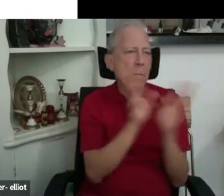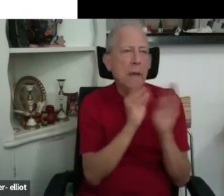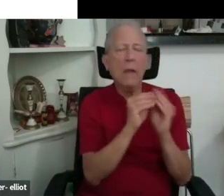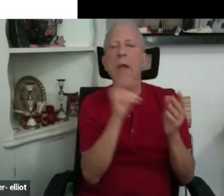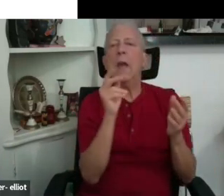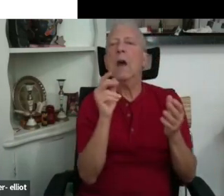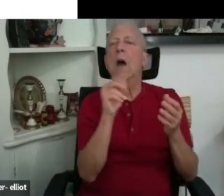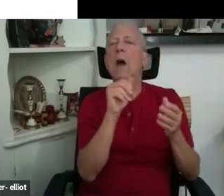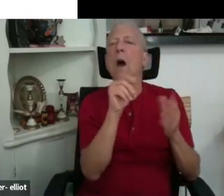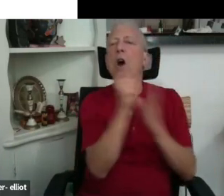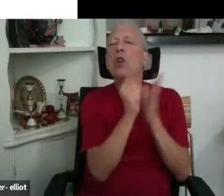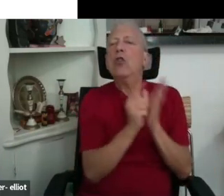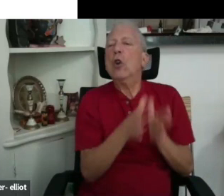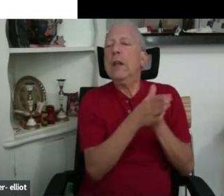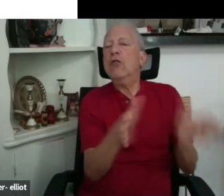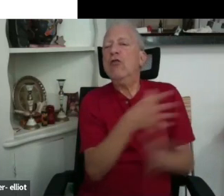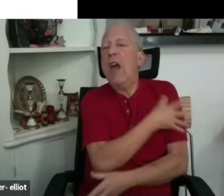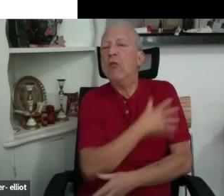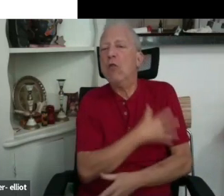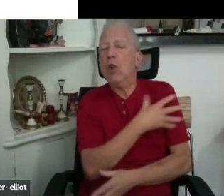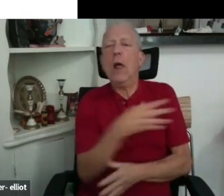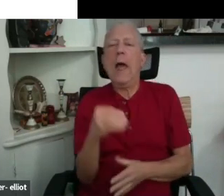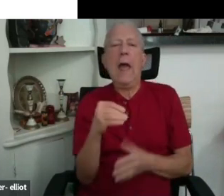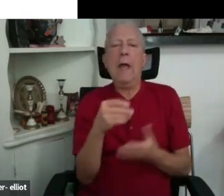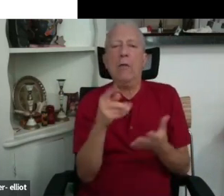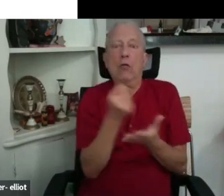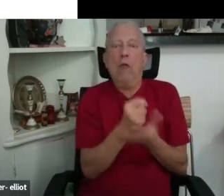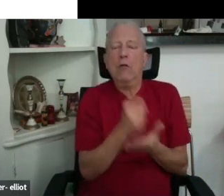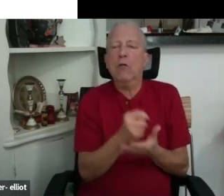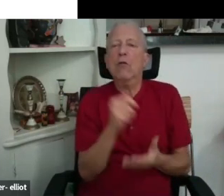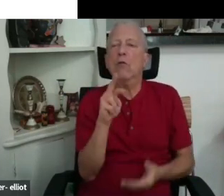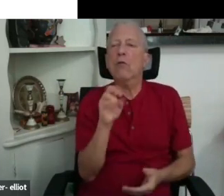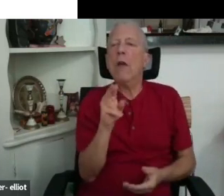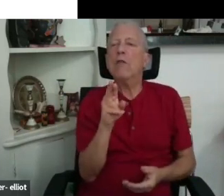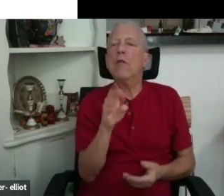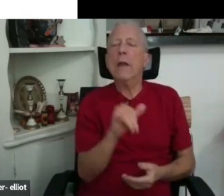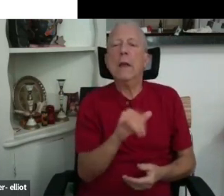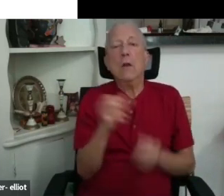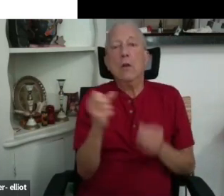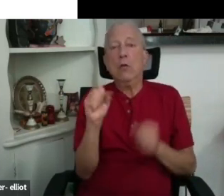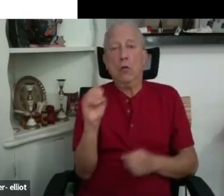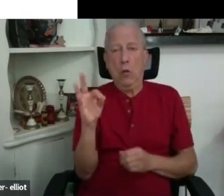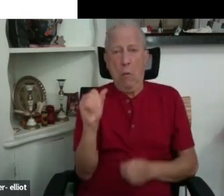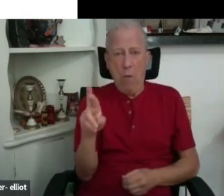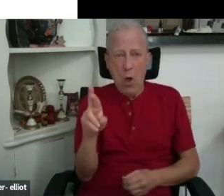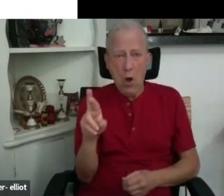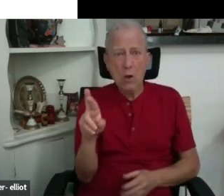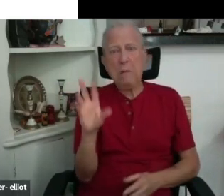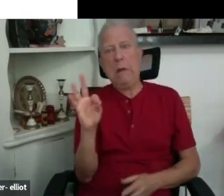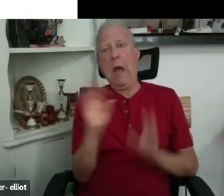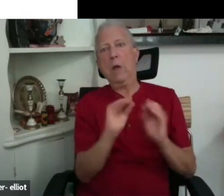of Treasury. And so far, 70 organizations have been designated as